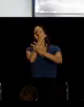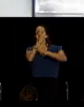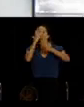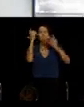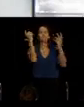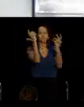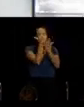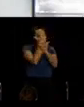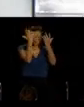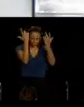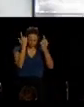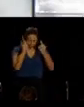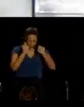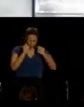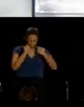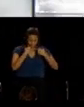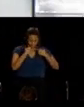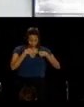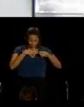there.